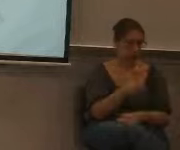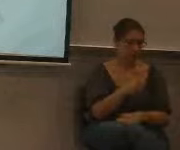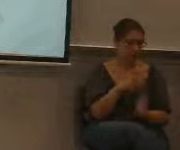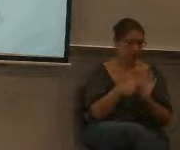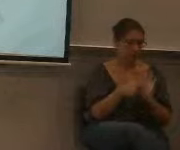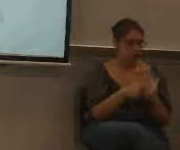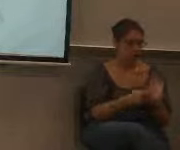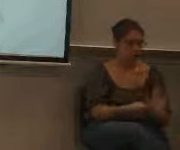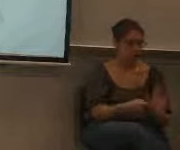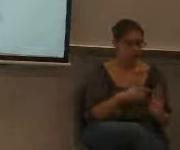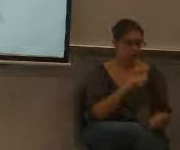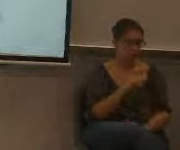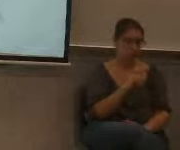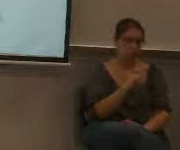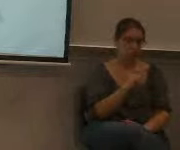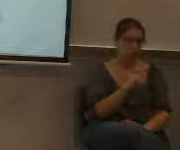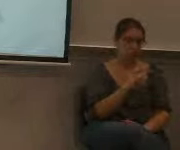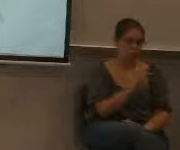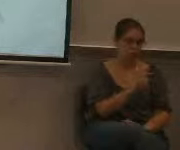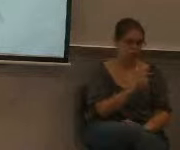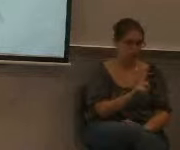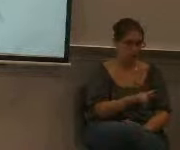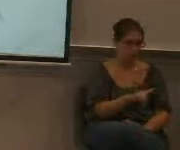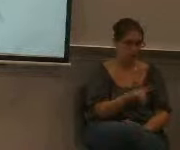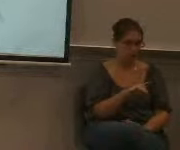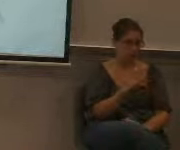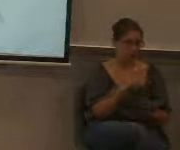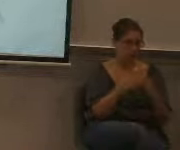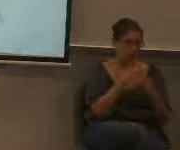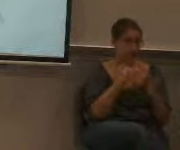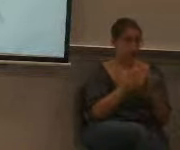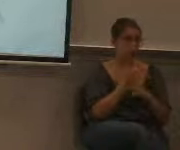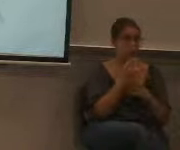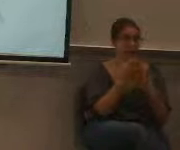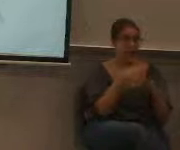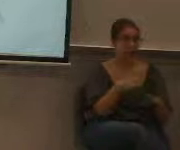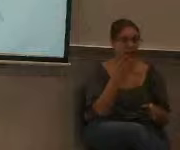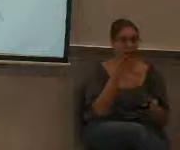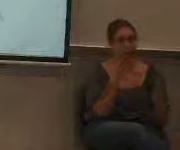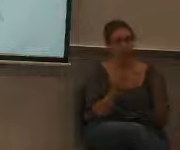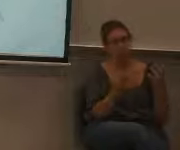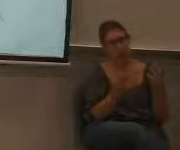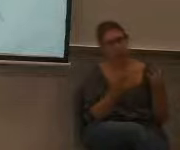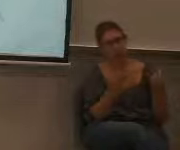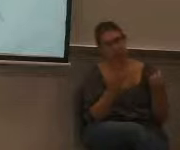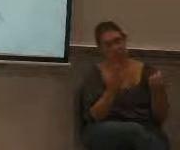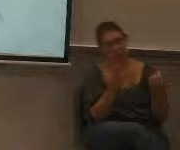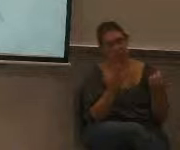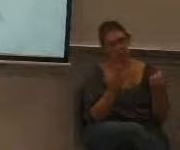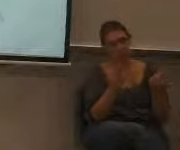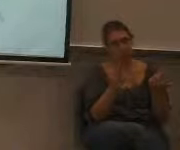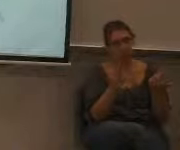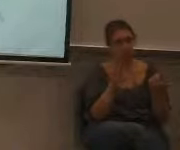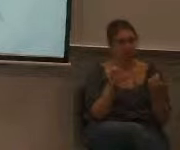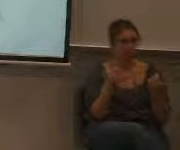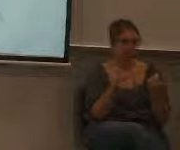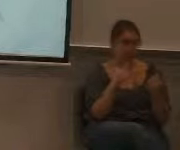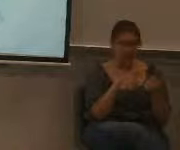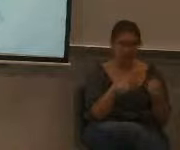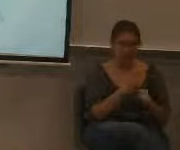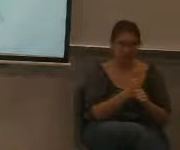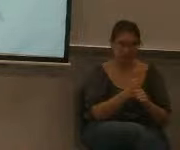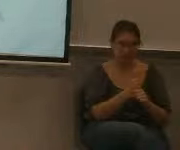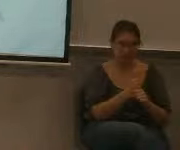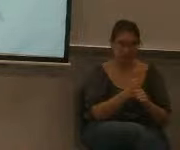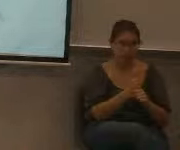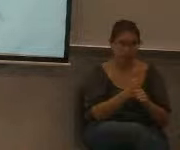actually shown that the microbial community is growing and dividing perhaps over the order of hundreds of years,